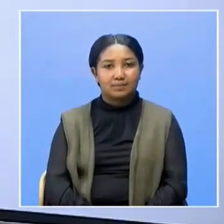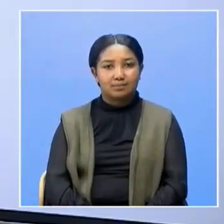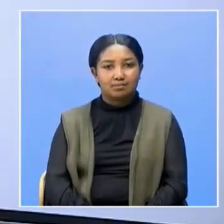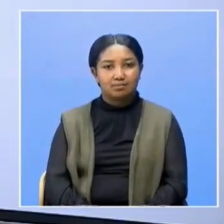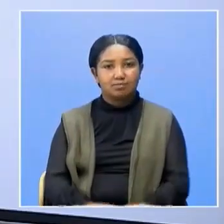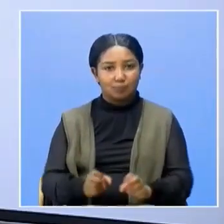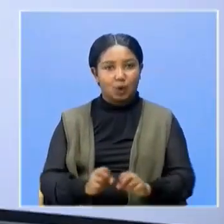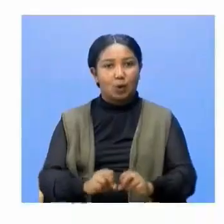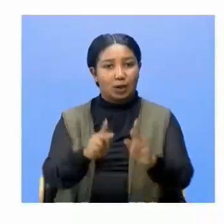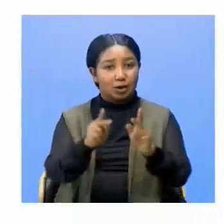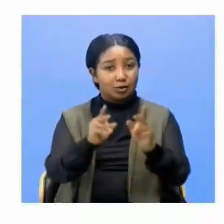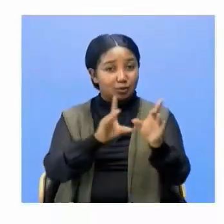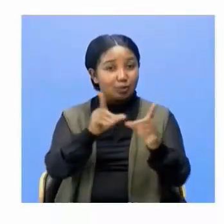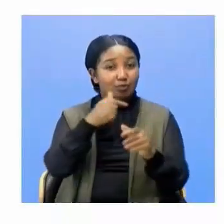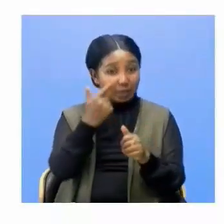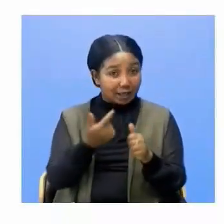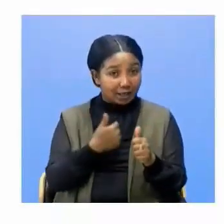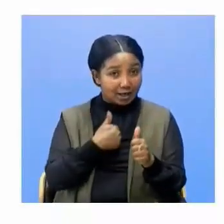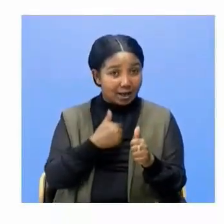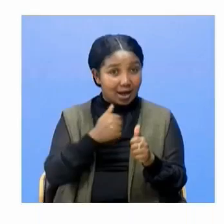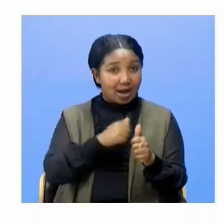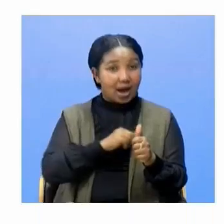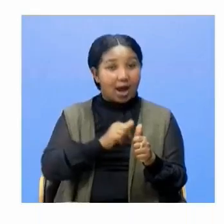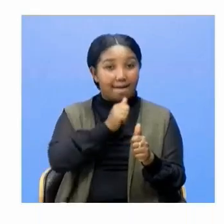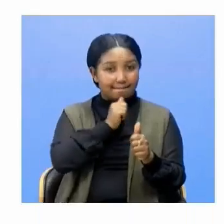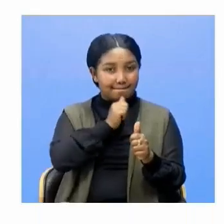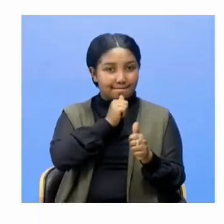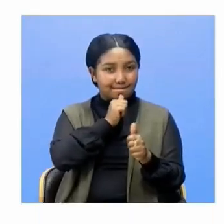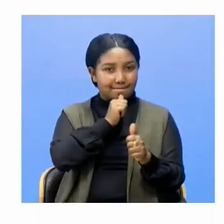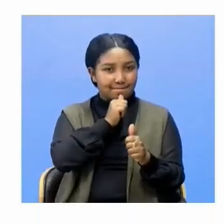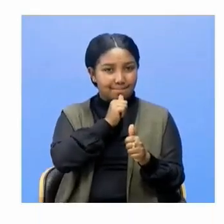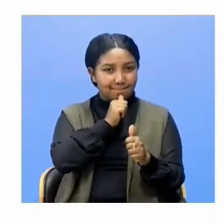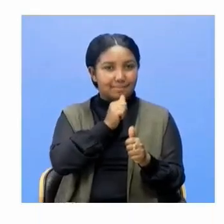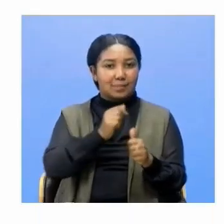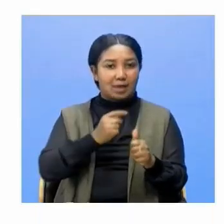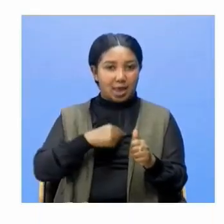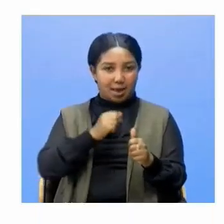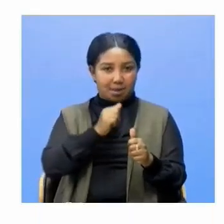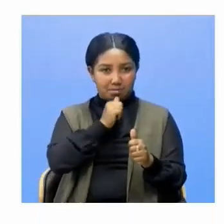Okay. Do you say, I am